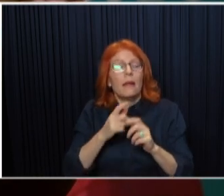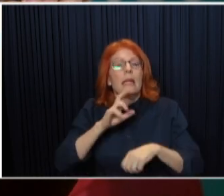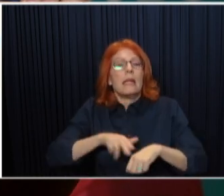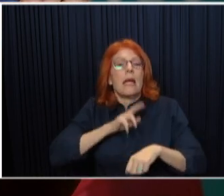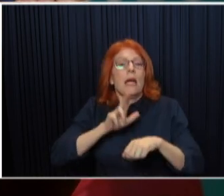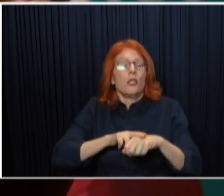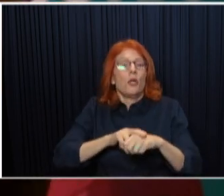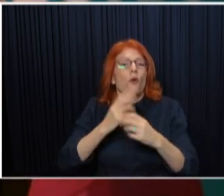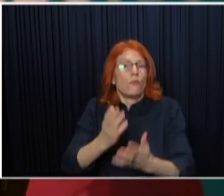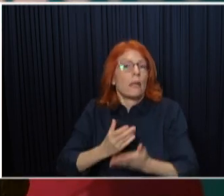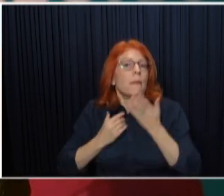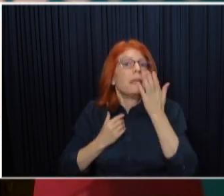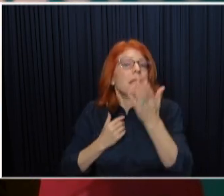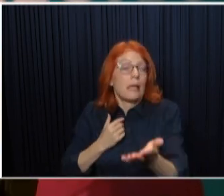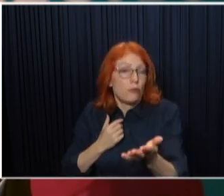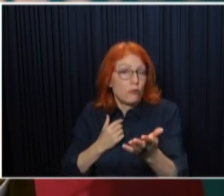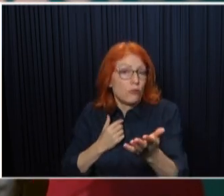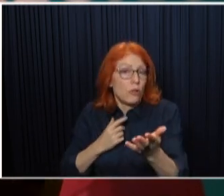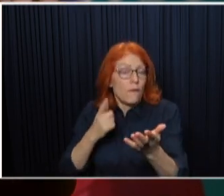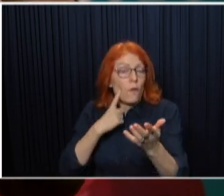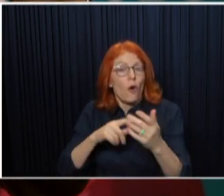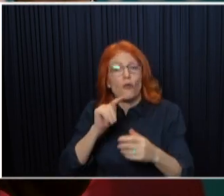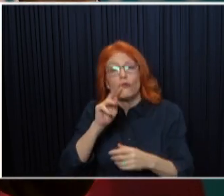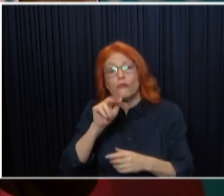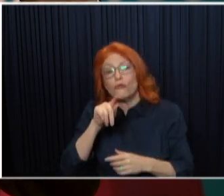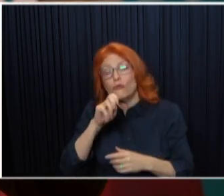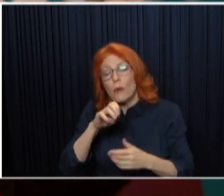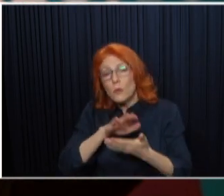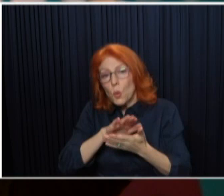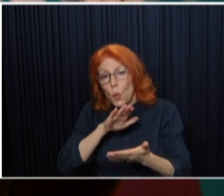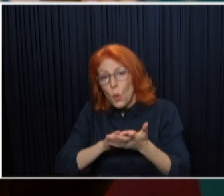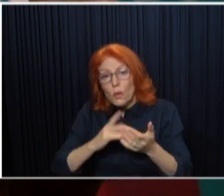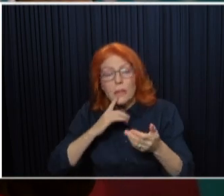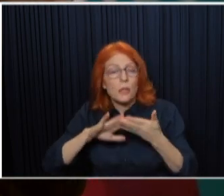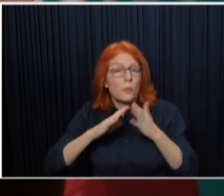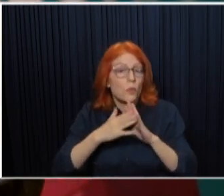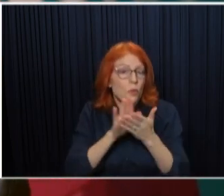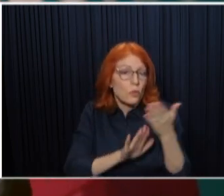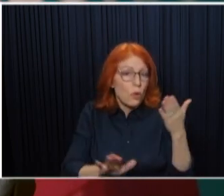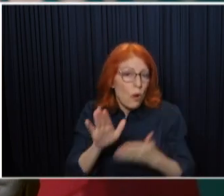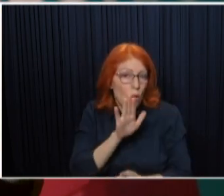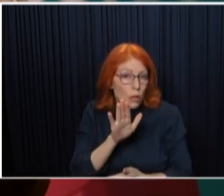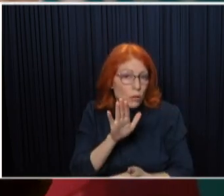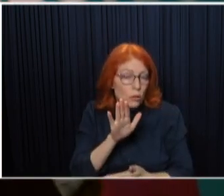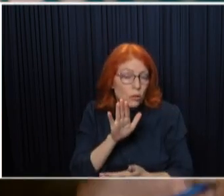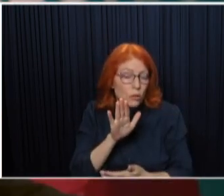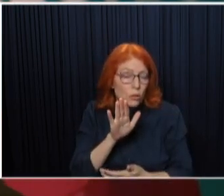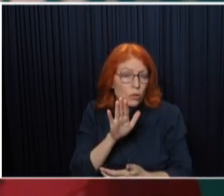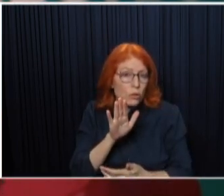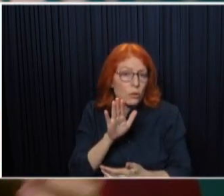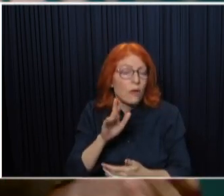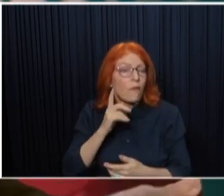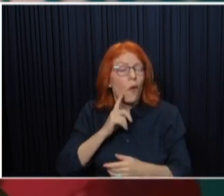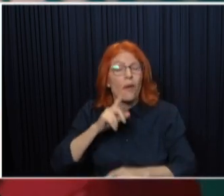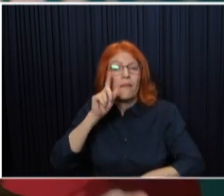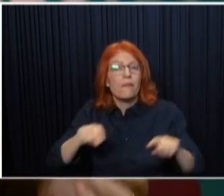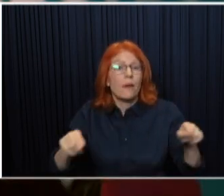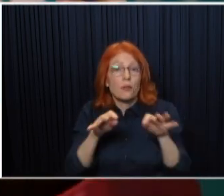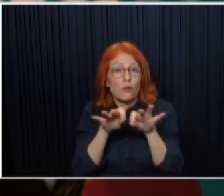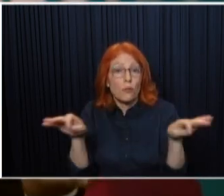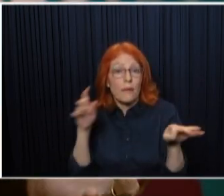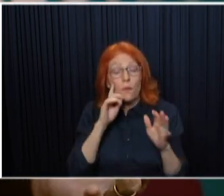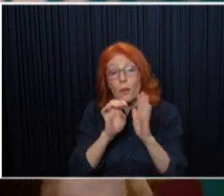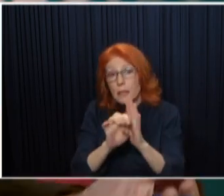national recommendations for trade schools and community colleges to get the various degrees. For